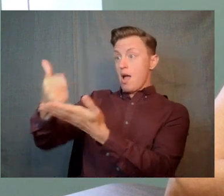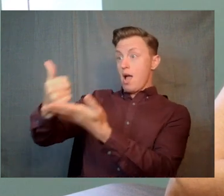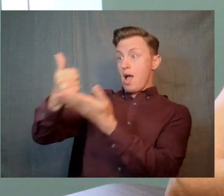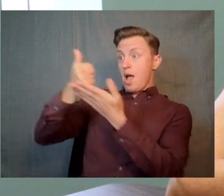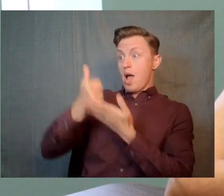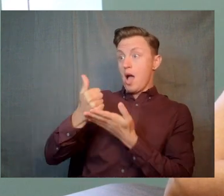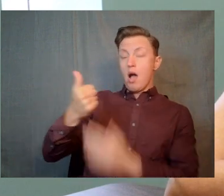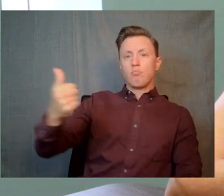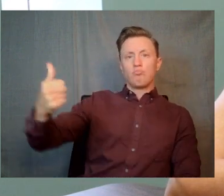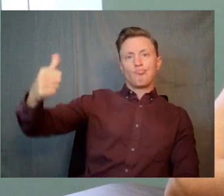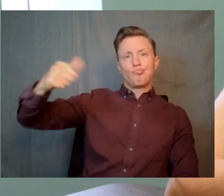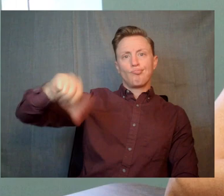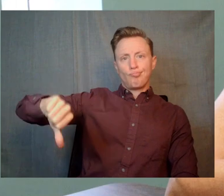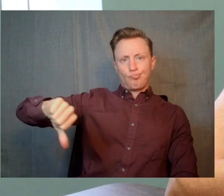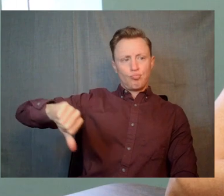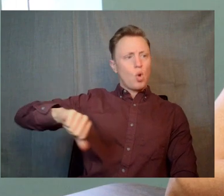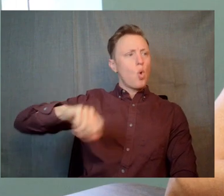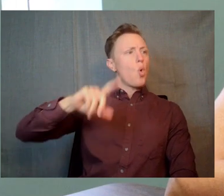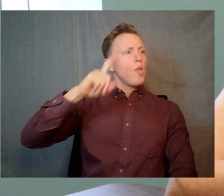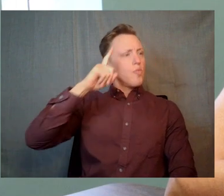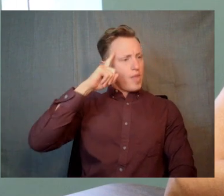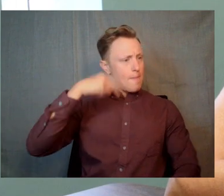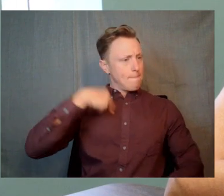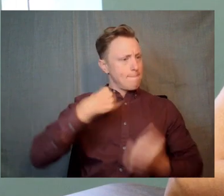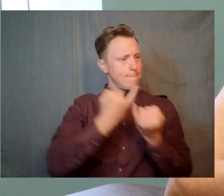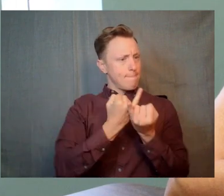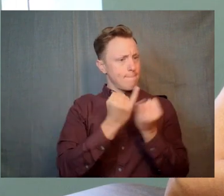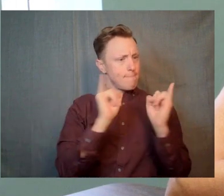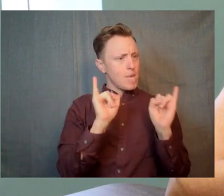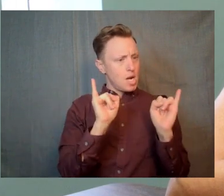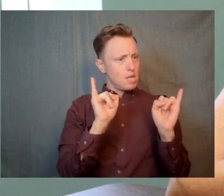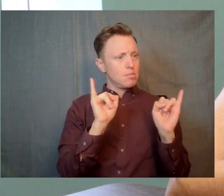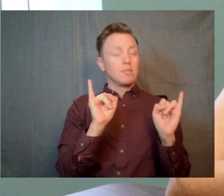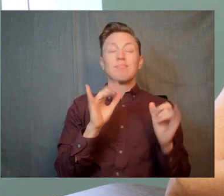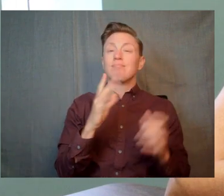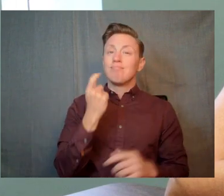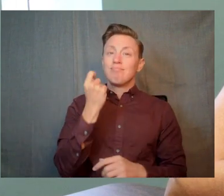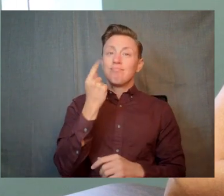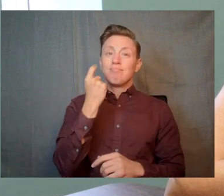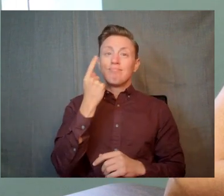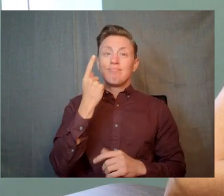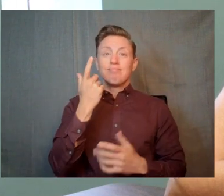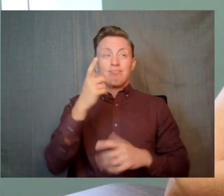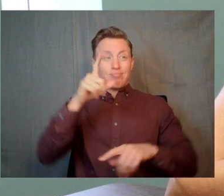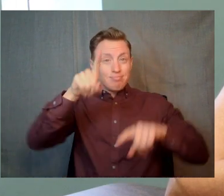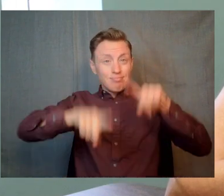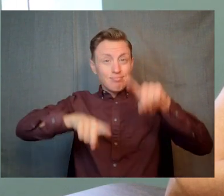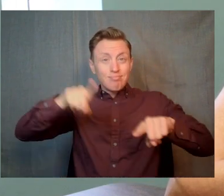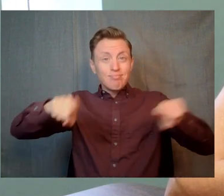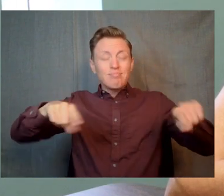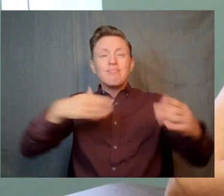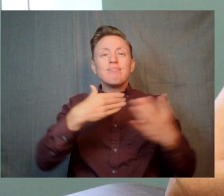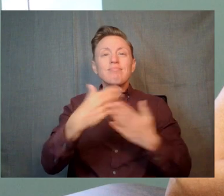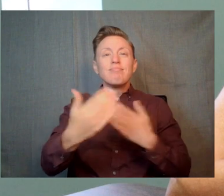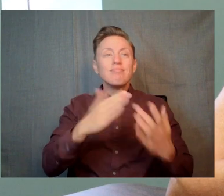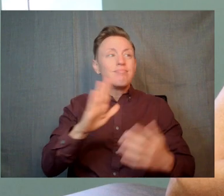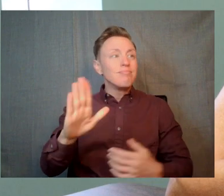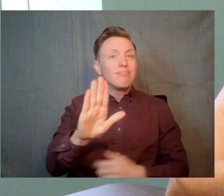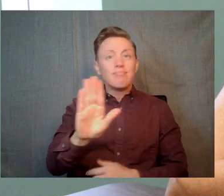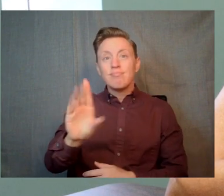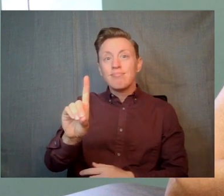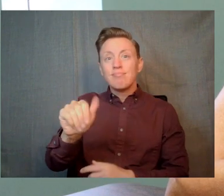more independent. But every person, no matter their